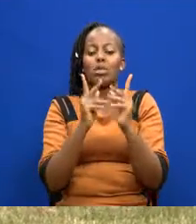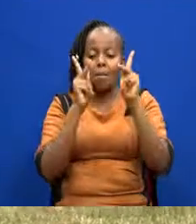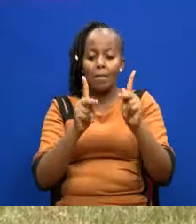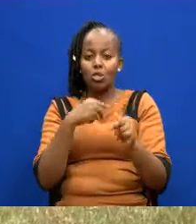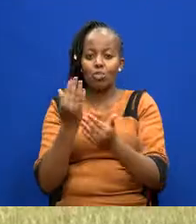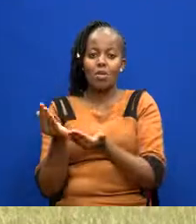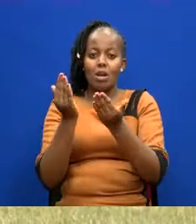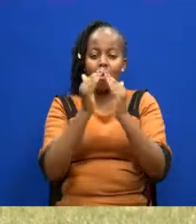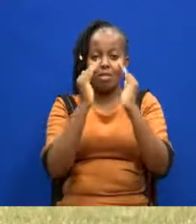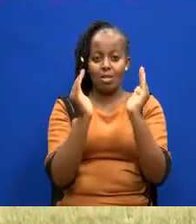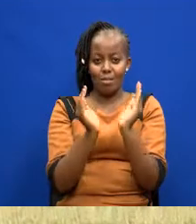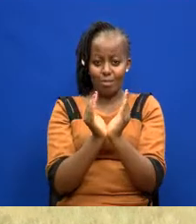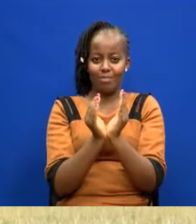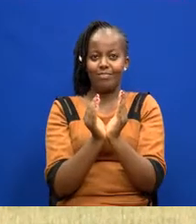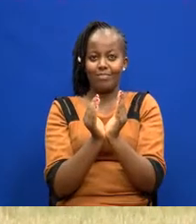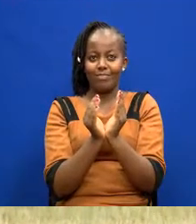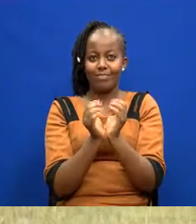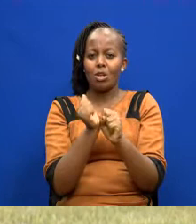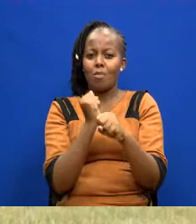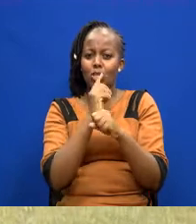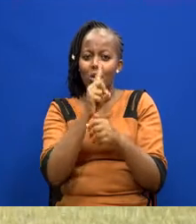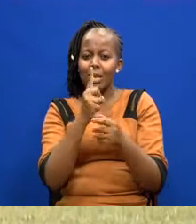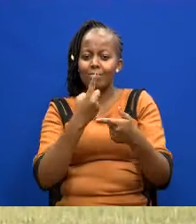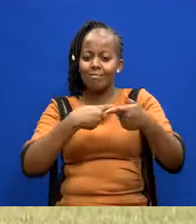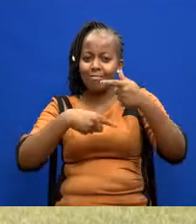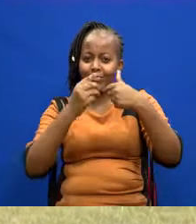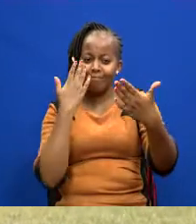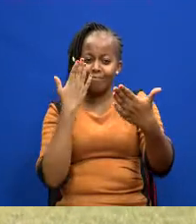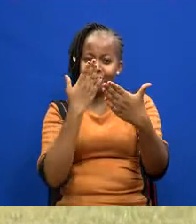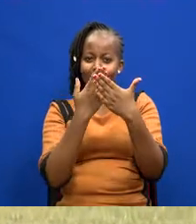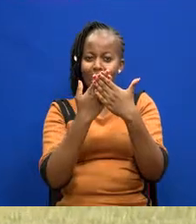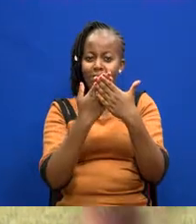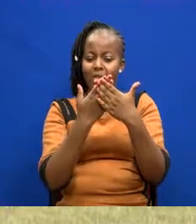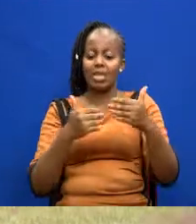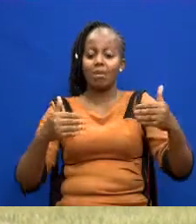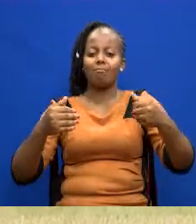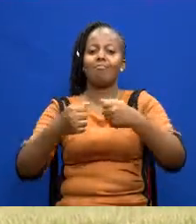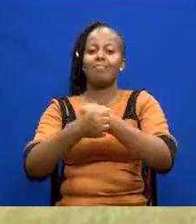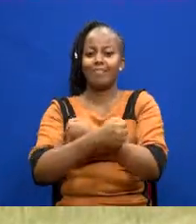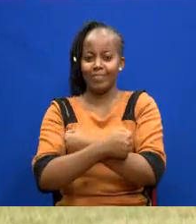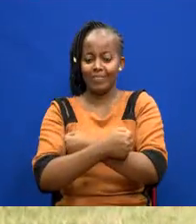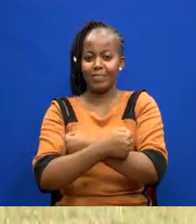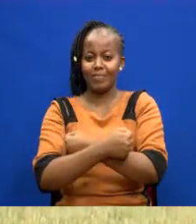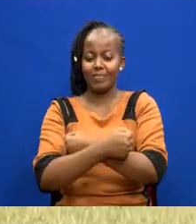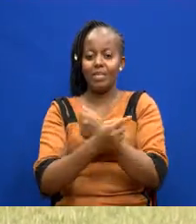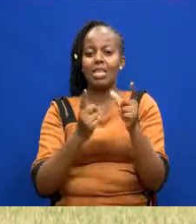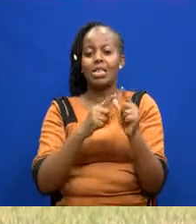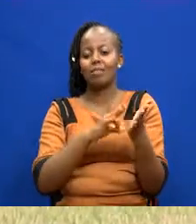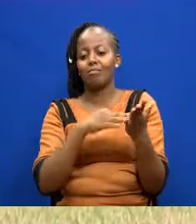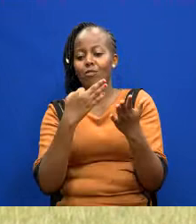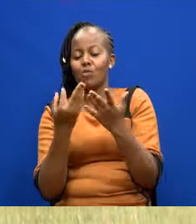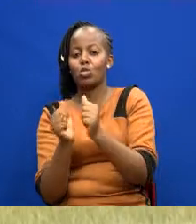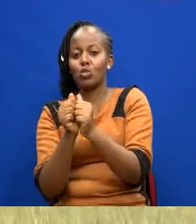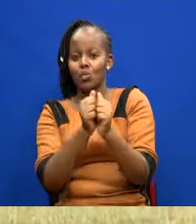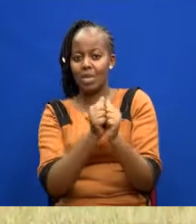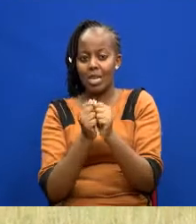carrier. Split him into two. Make sure he's coming into you. Wrap your hands around his thighs, go down